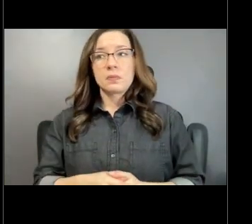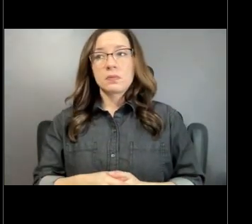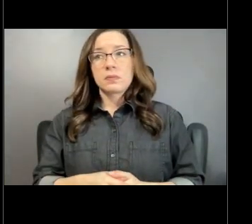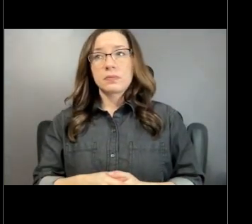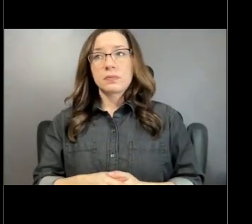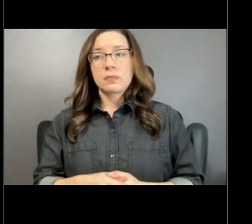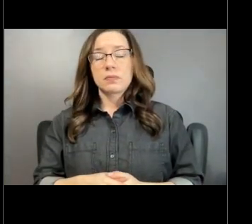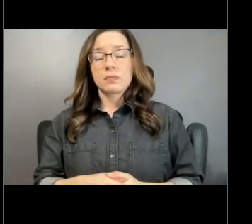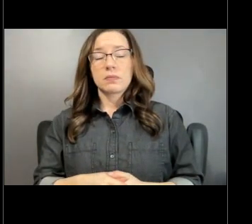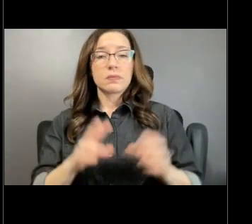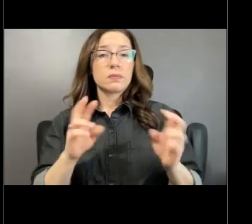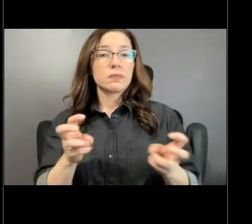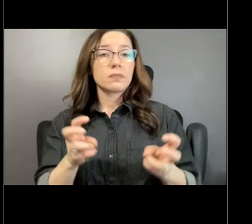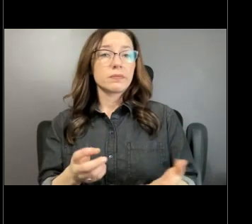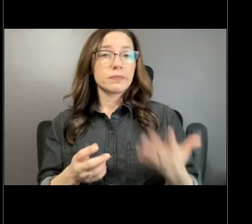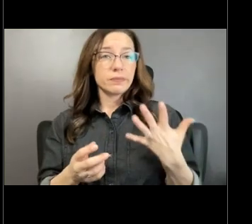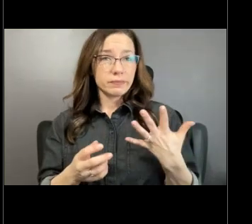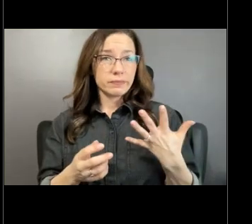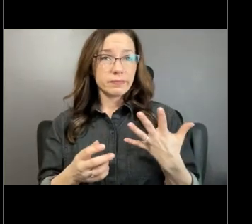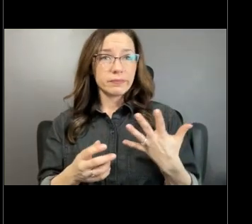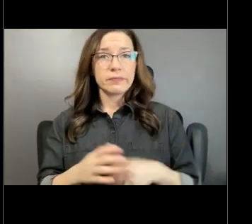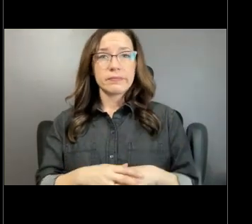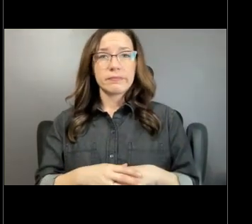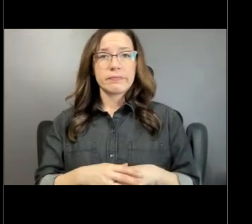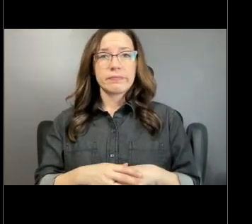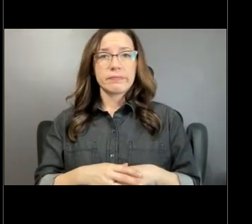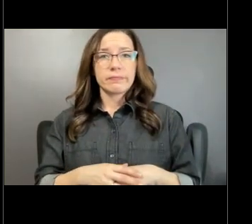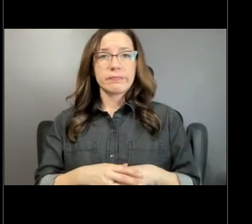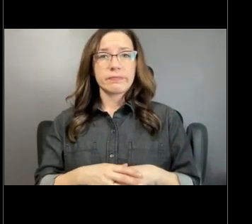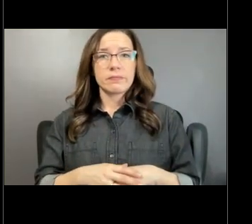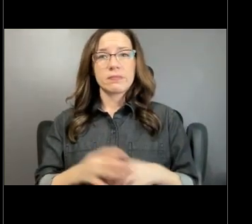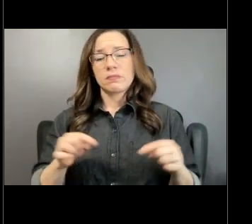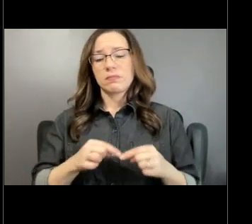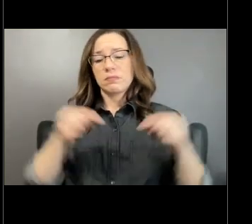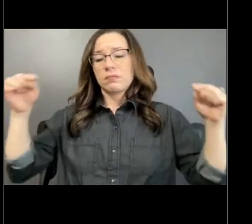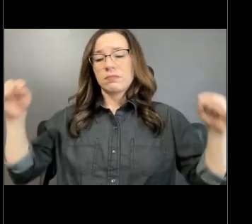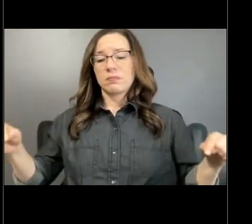Topic 5, clearance between opposing elements.